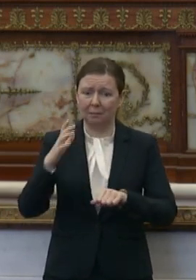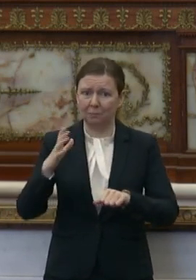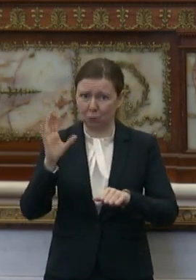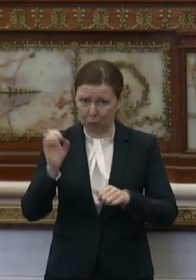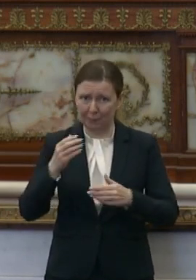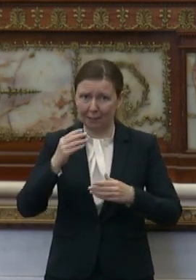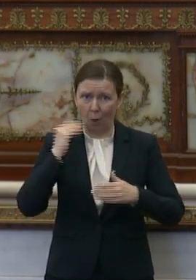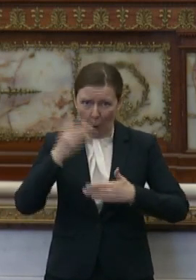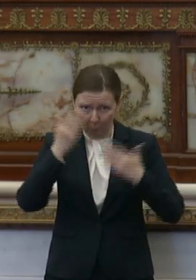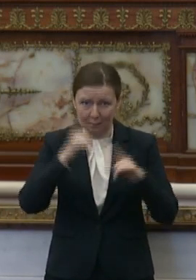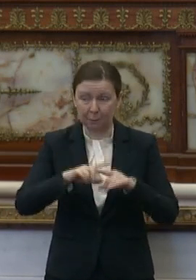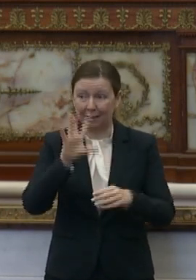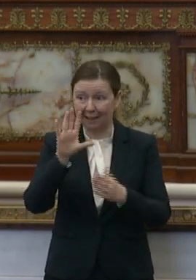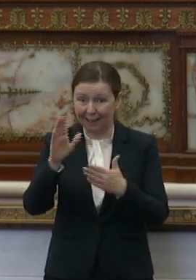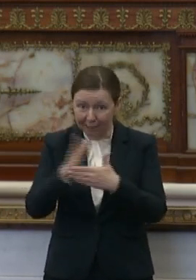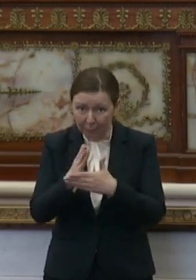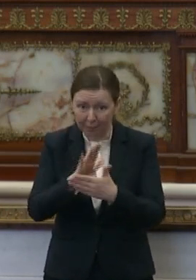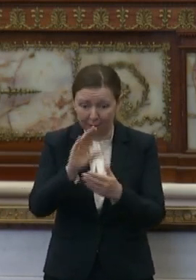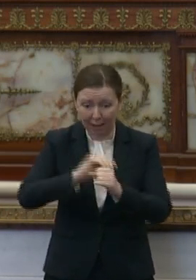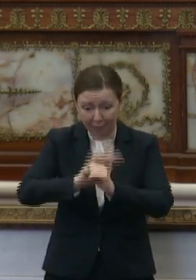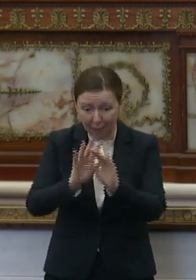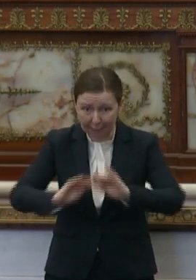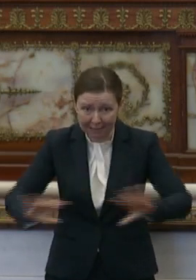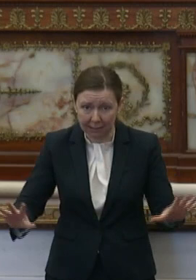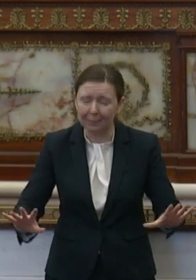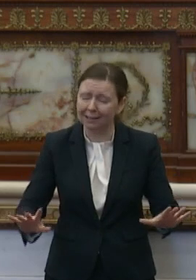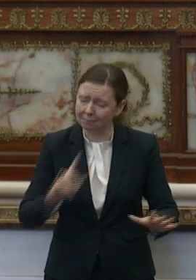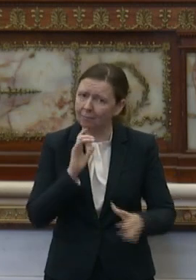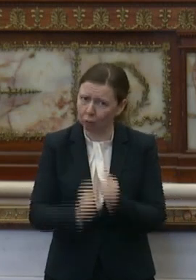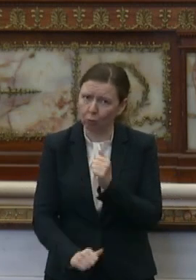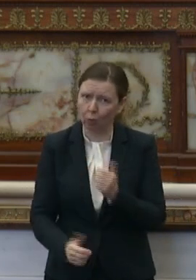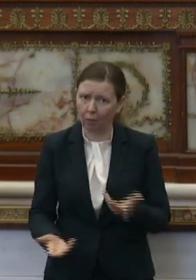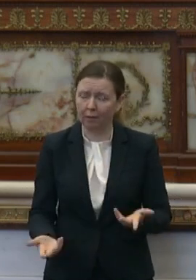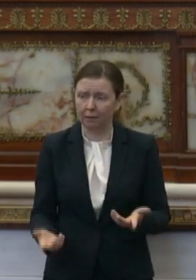but in the middle of a pandemic, it is especially cruel